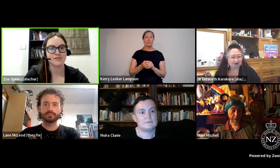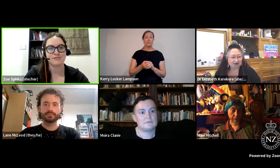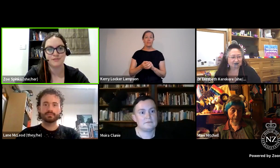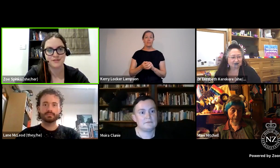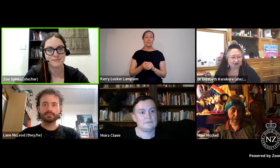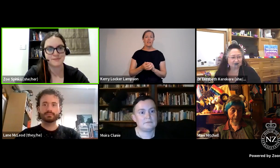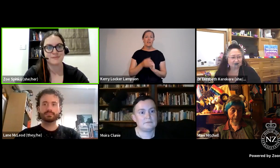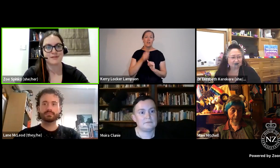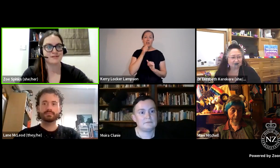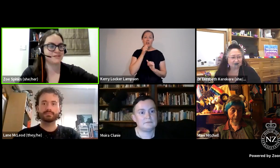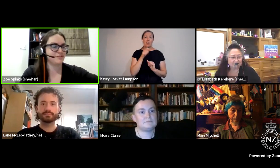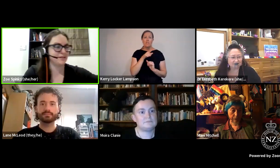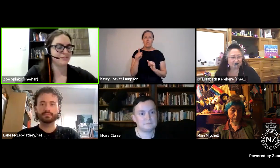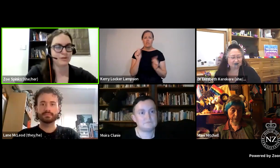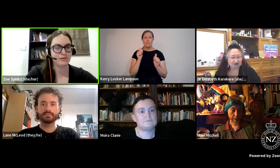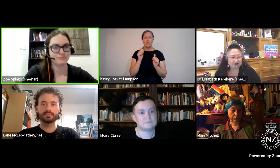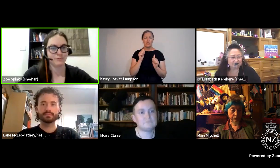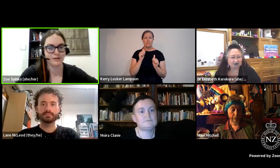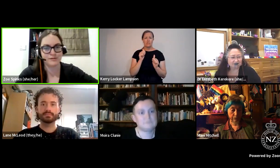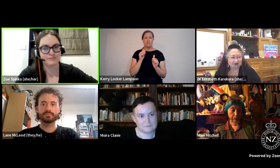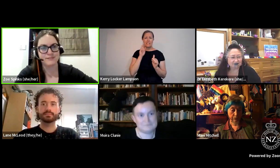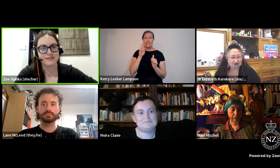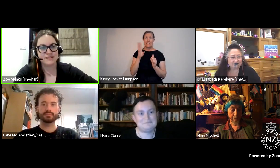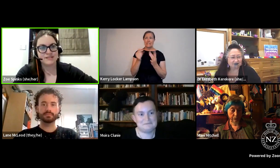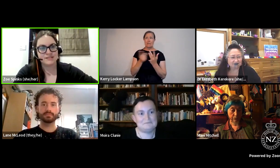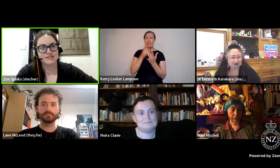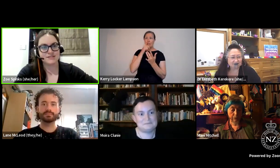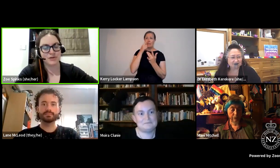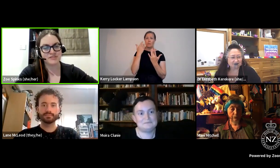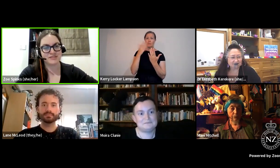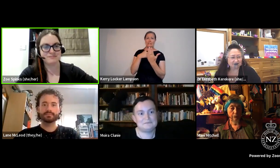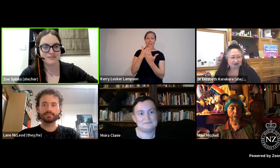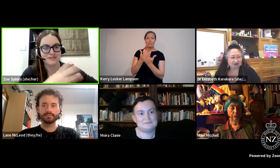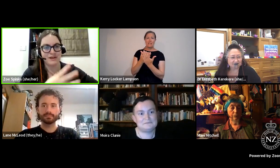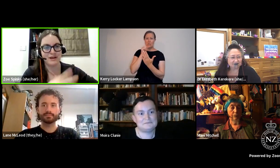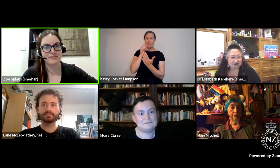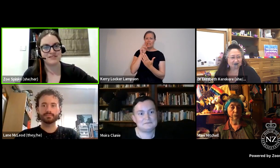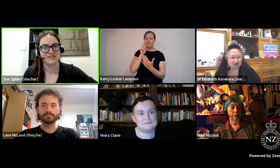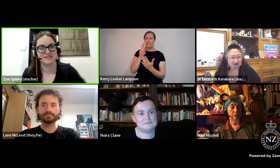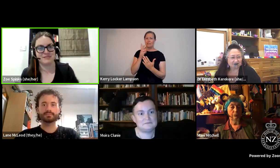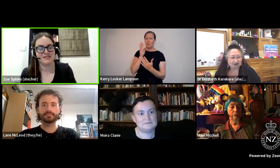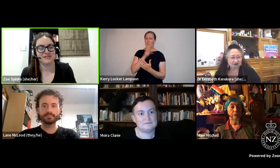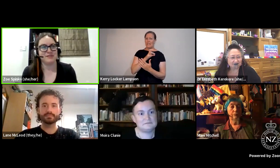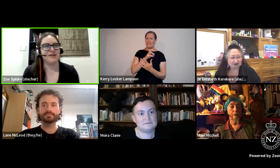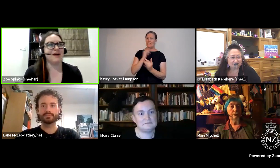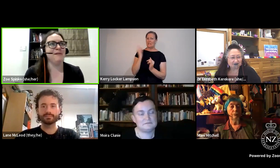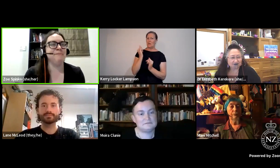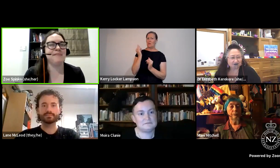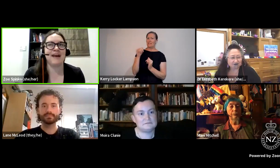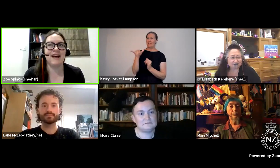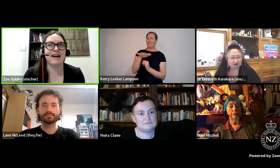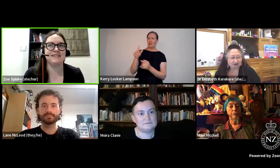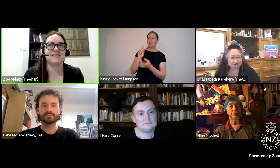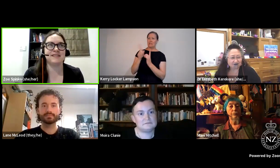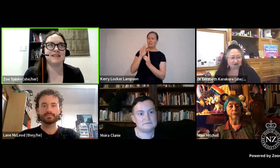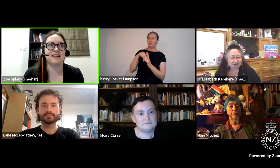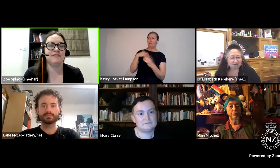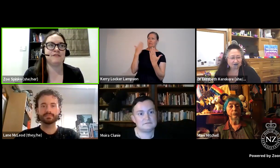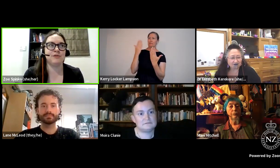if you've heard some of the submitters, it can be quite a weird, toxic environment to submit to.